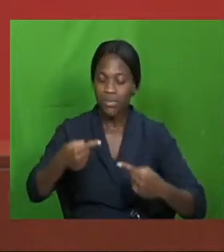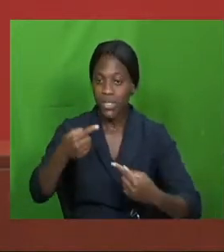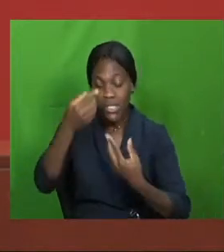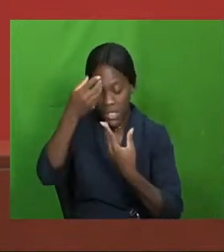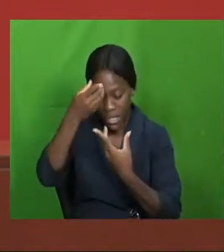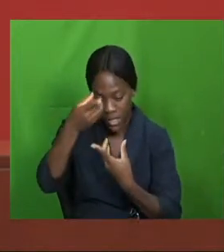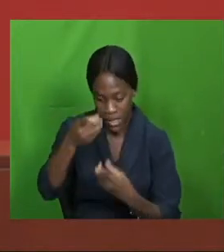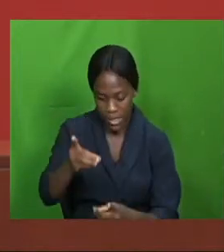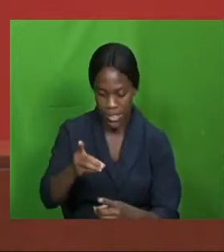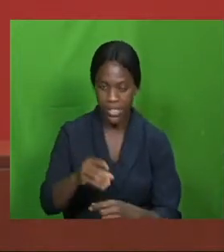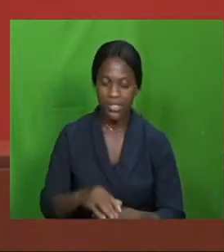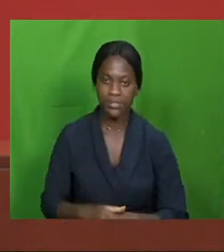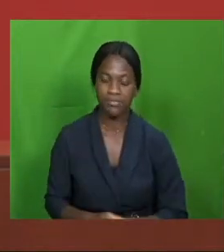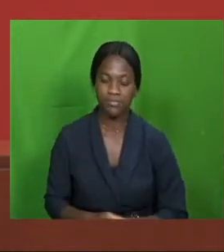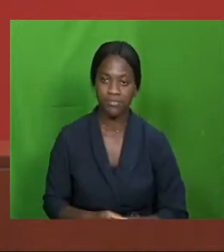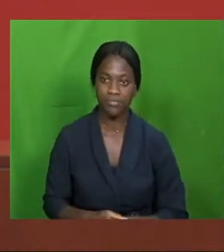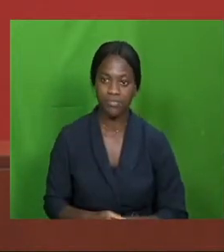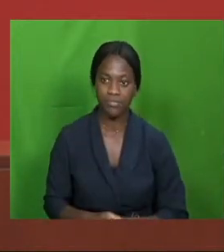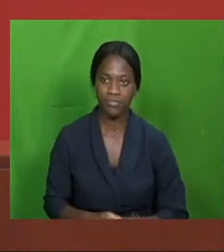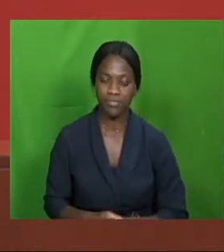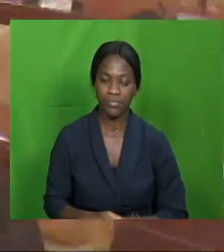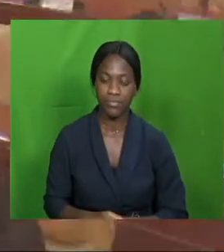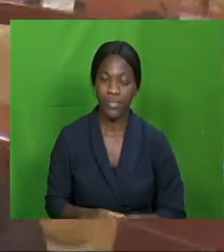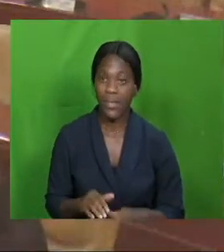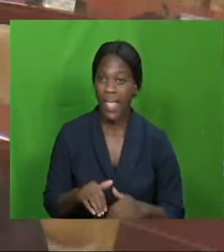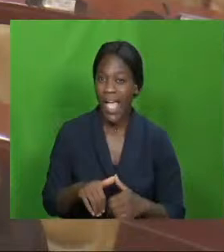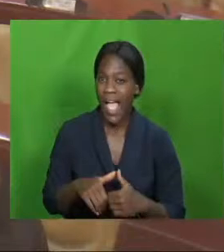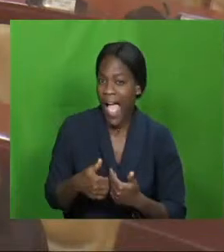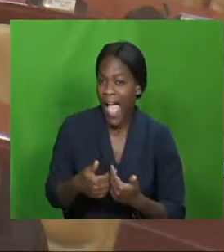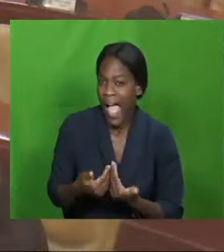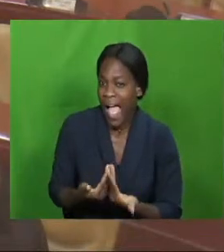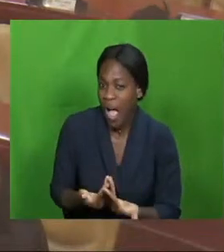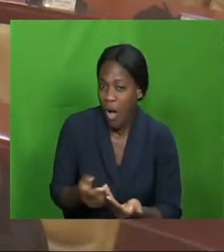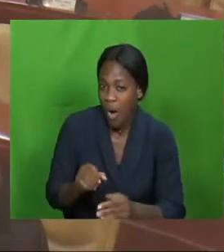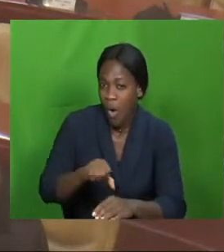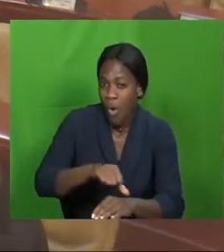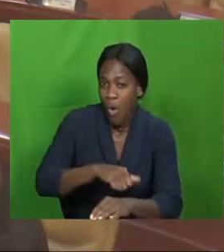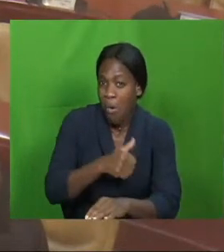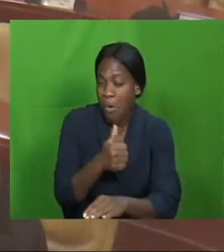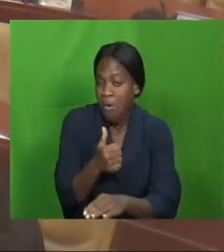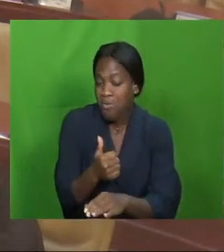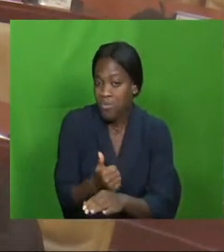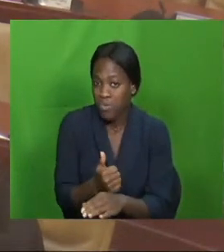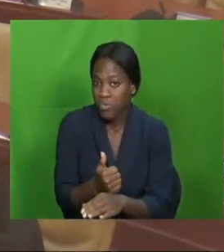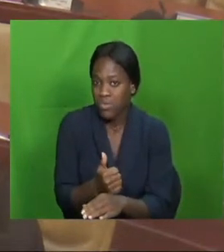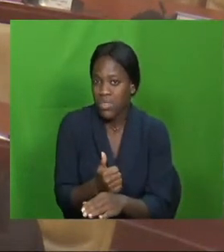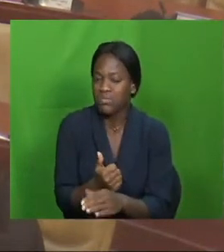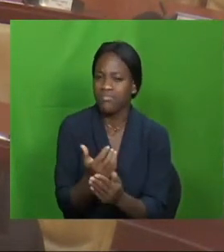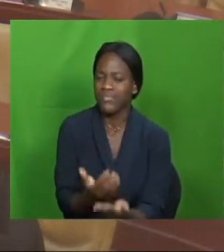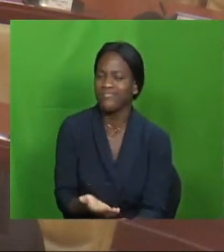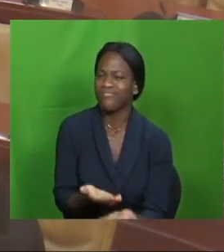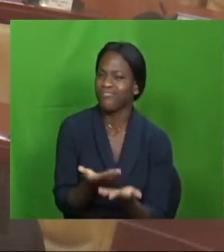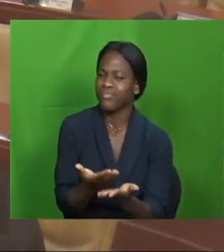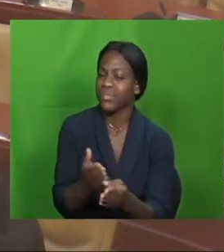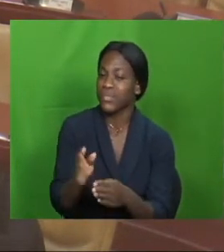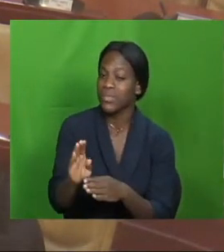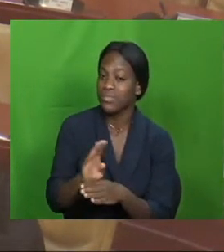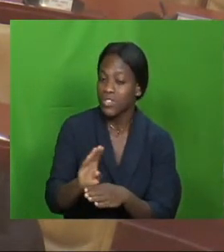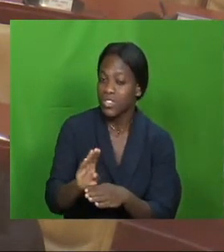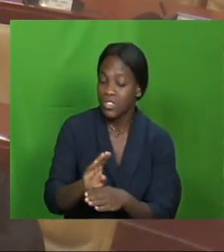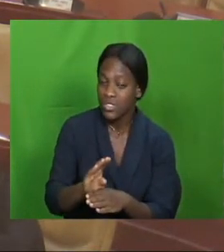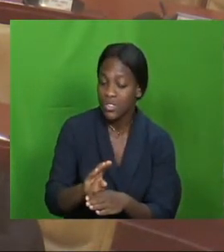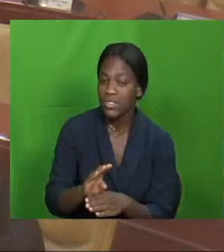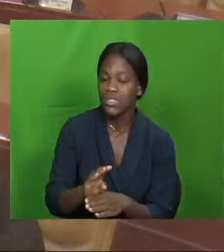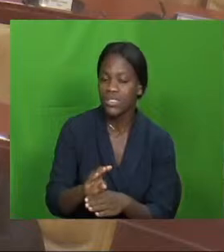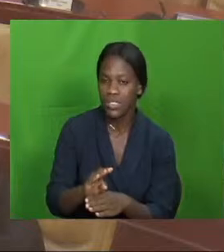The order, mode, and authority for the presentation of business and of the report of the committee